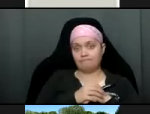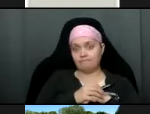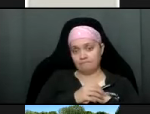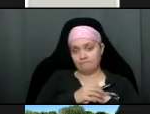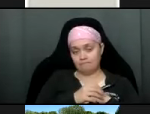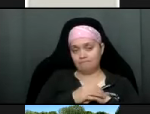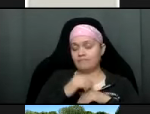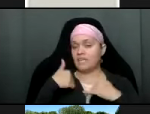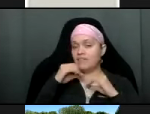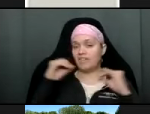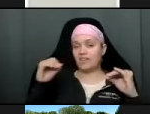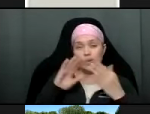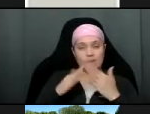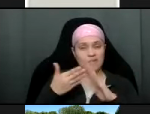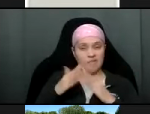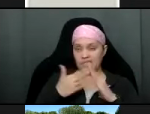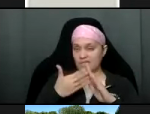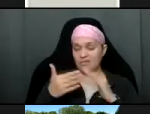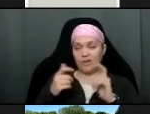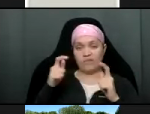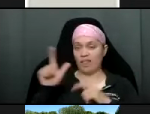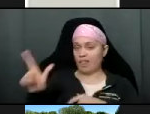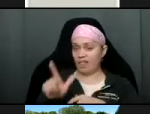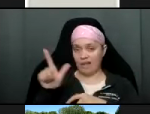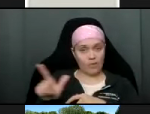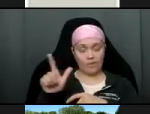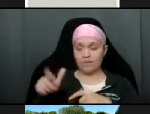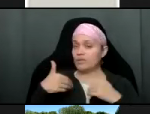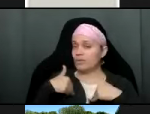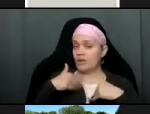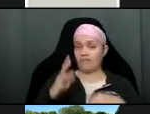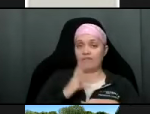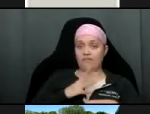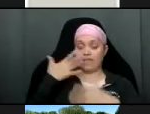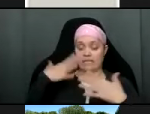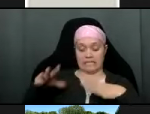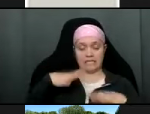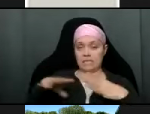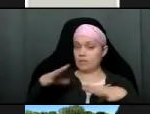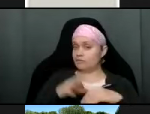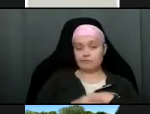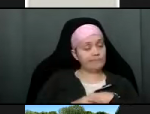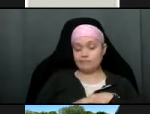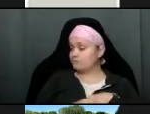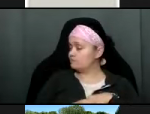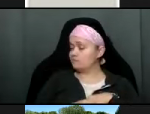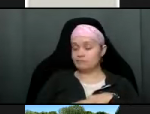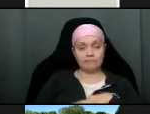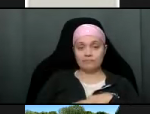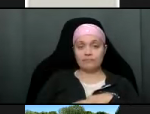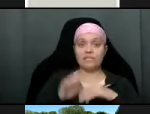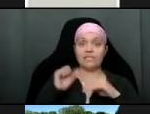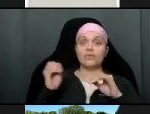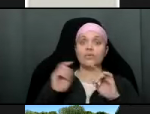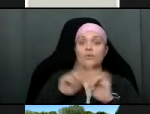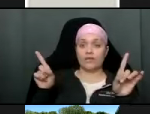They don't have cities. They don't have libraries. They don't have fancy clothes. They're so